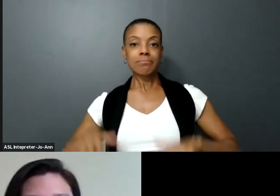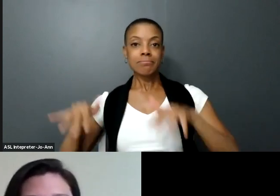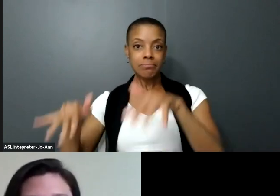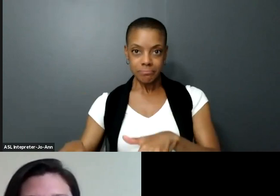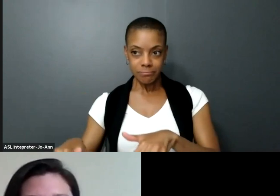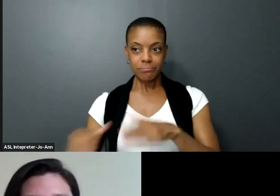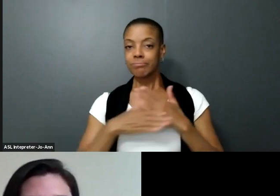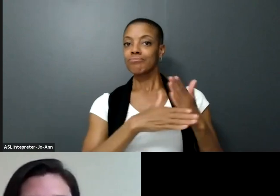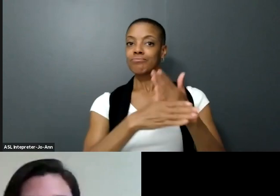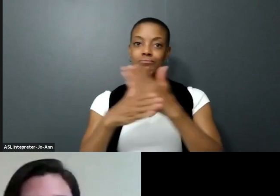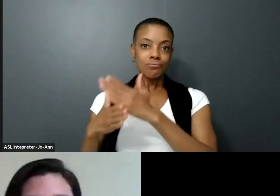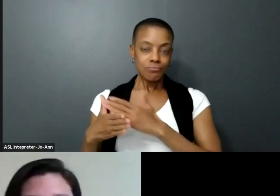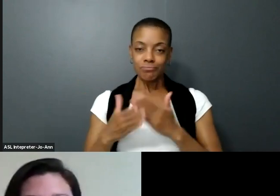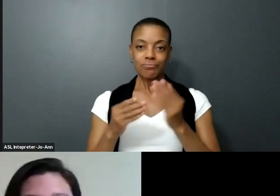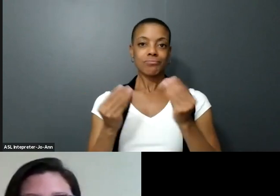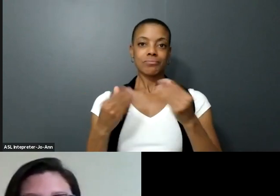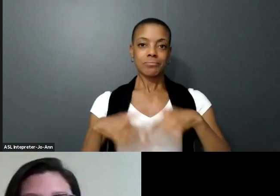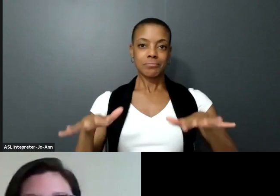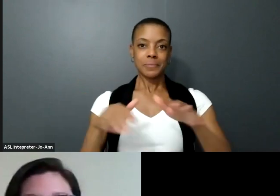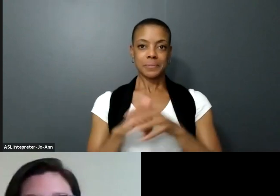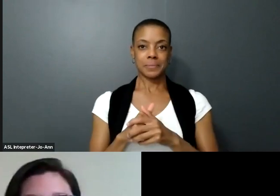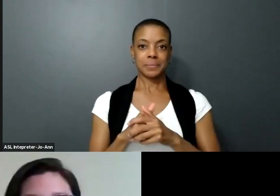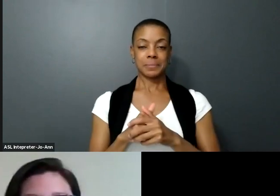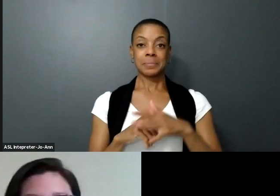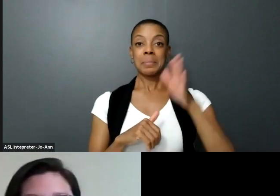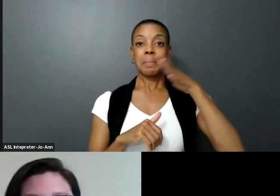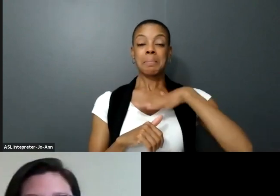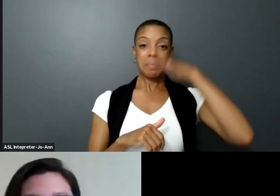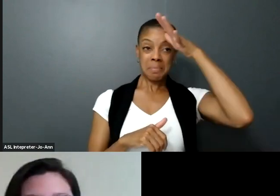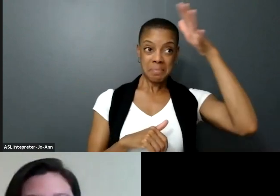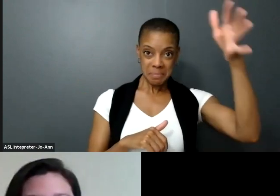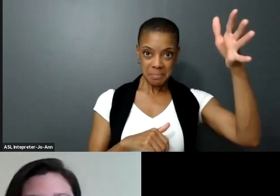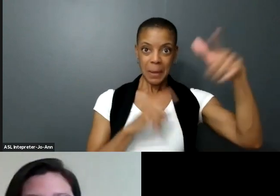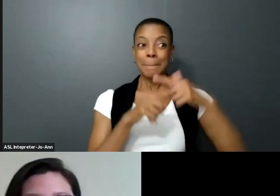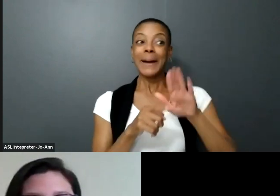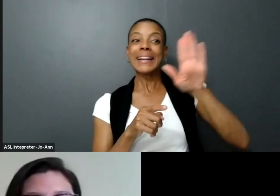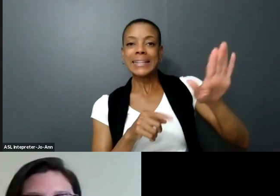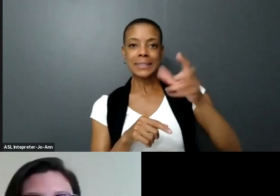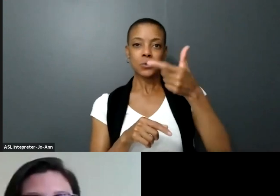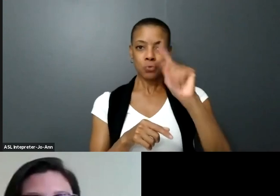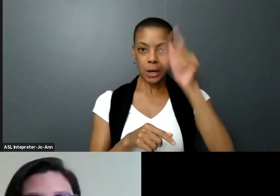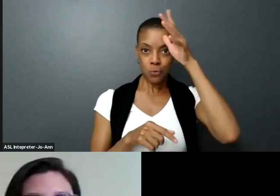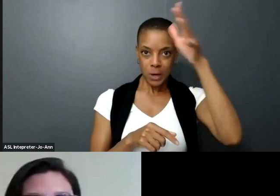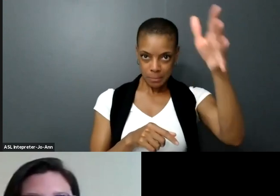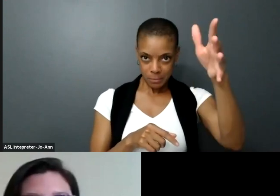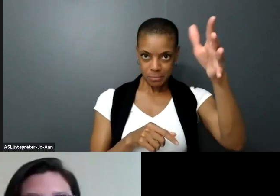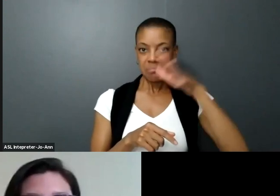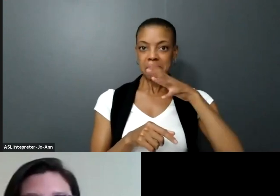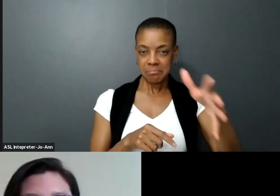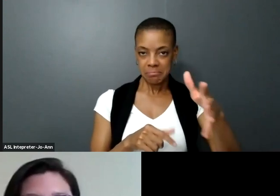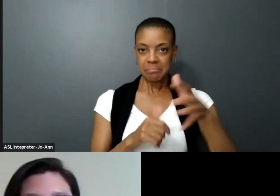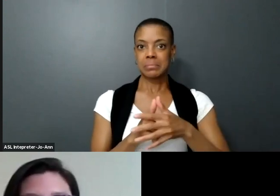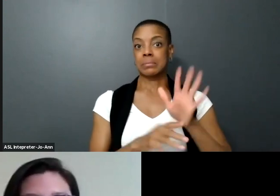our Mississauga relatives. My shomus's stories about his great-grandparents reach back to tell us the stories of